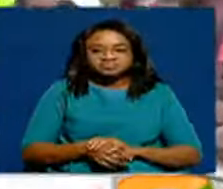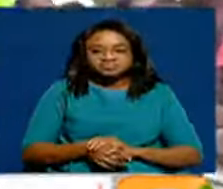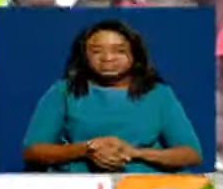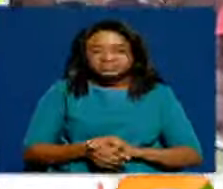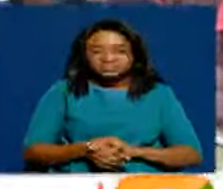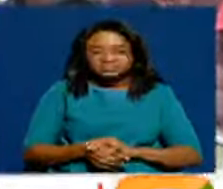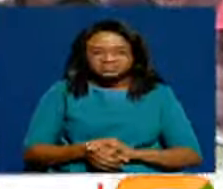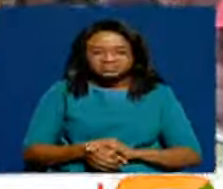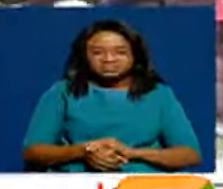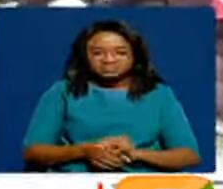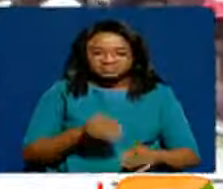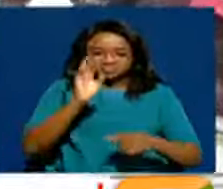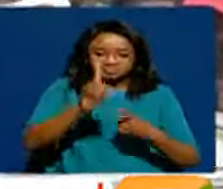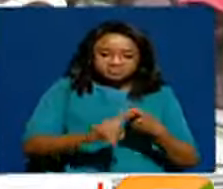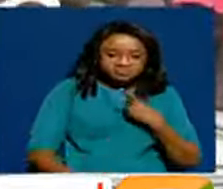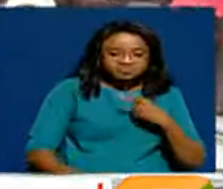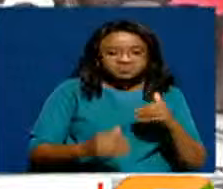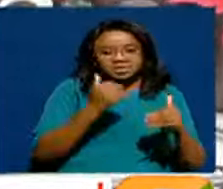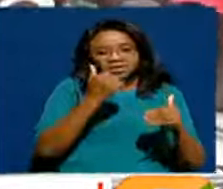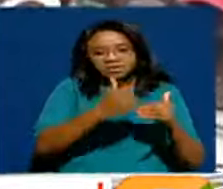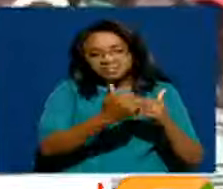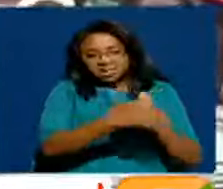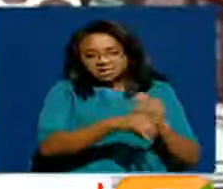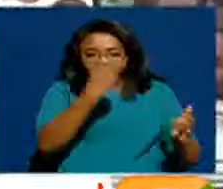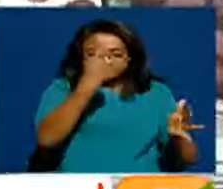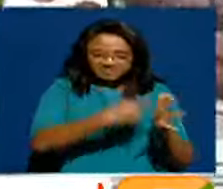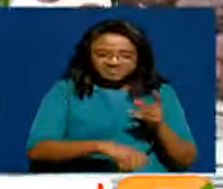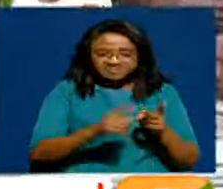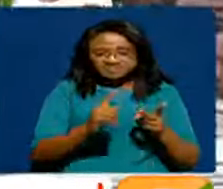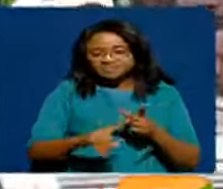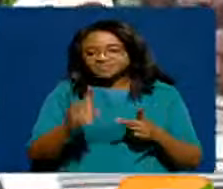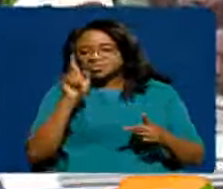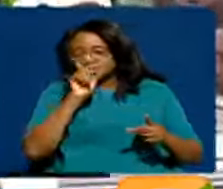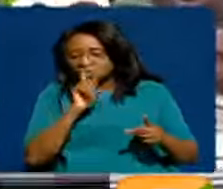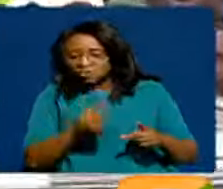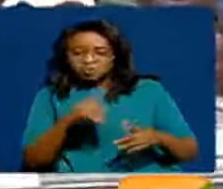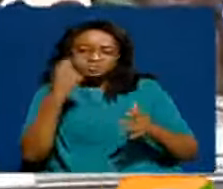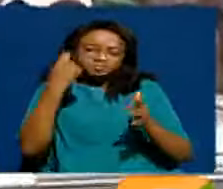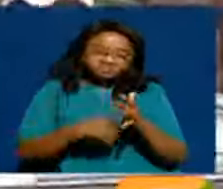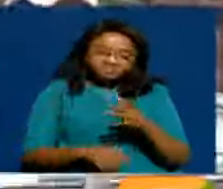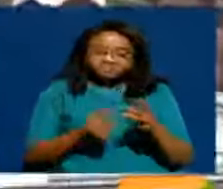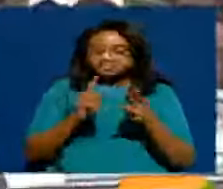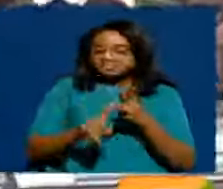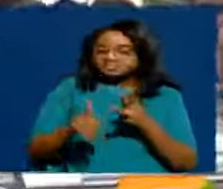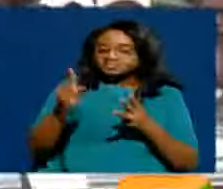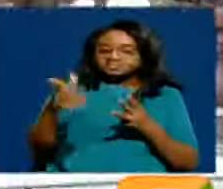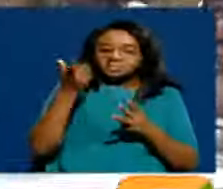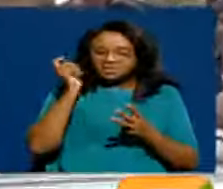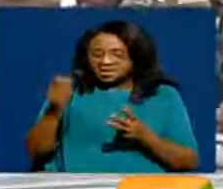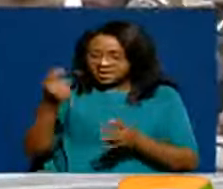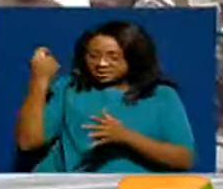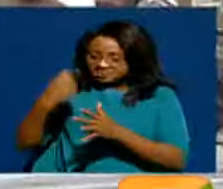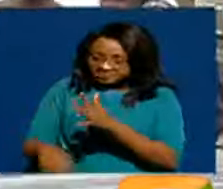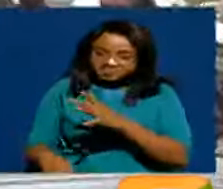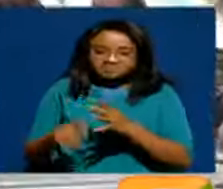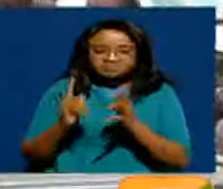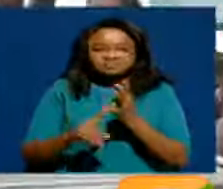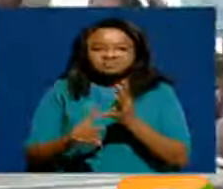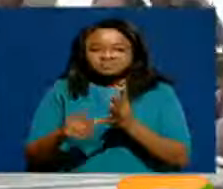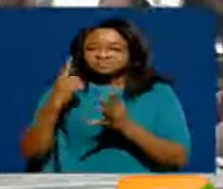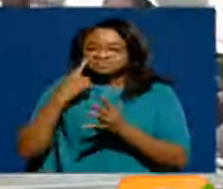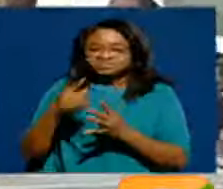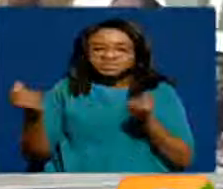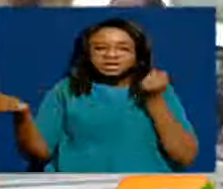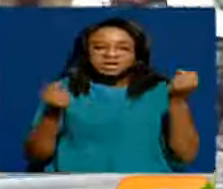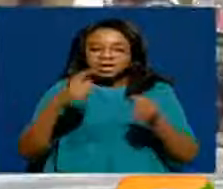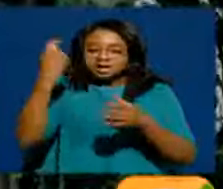Ukiona avocado, ushuru. Ukiona kuku, ukiona mayai, ushuru. Ukiona